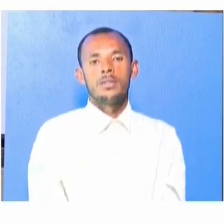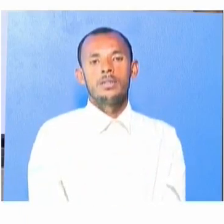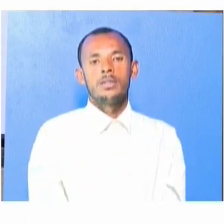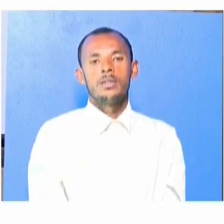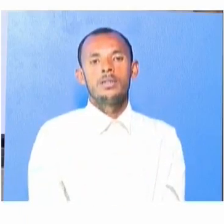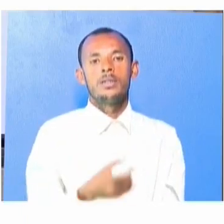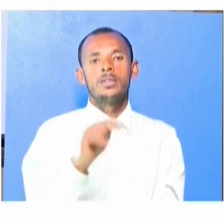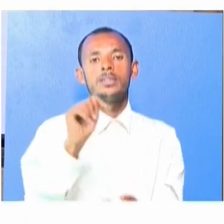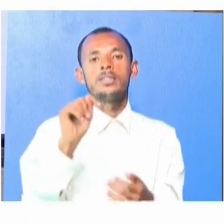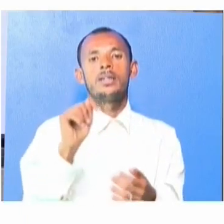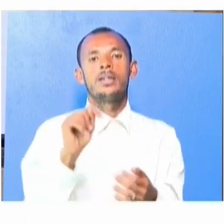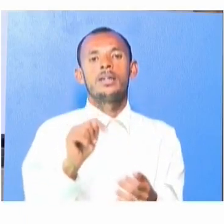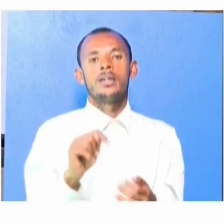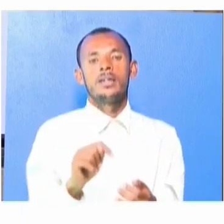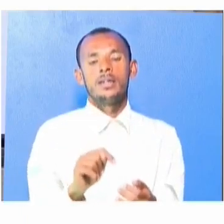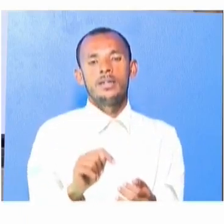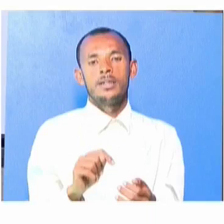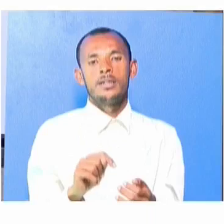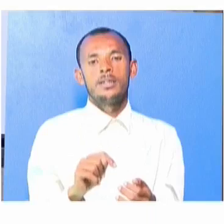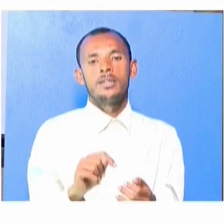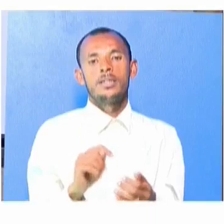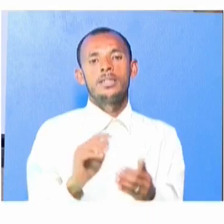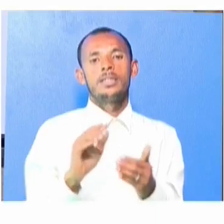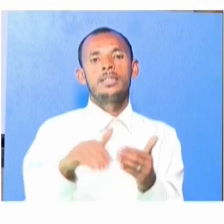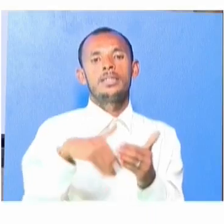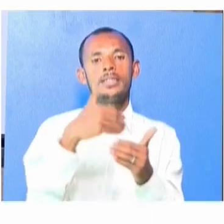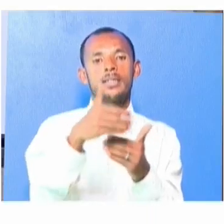the successor,